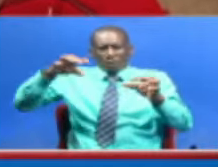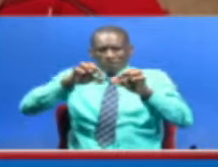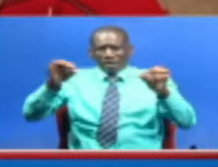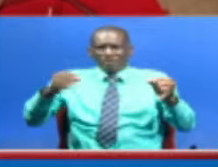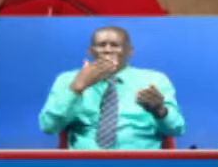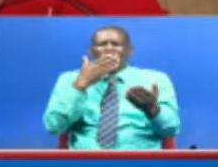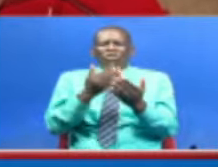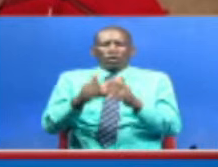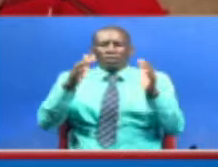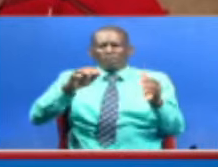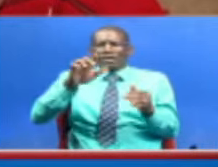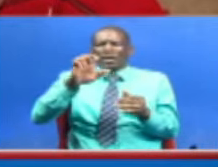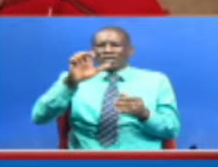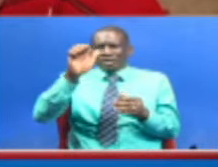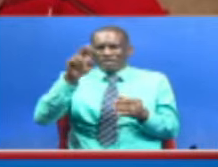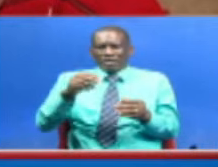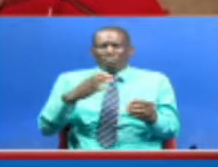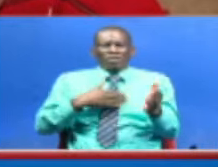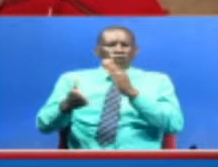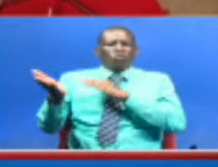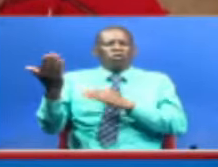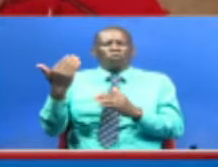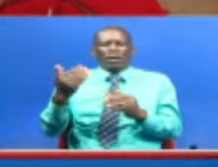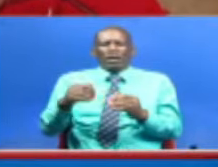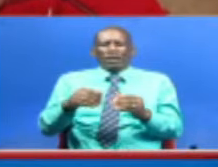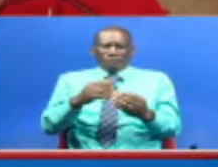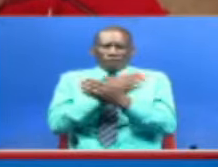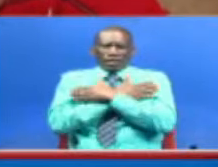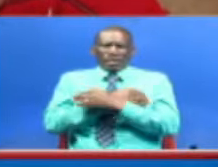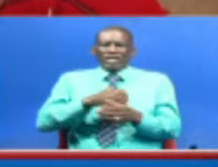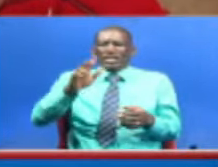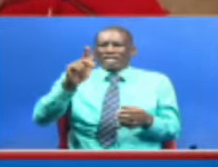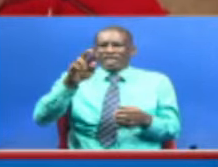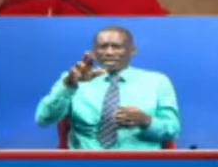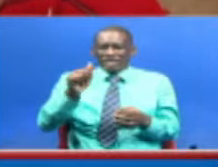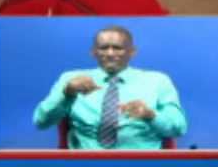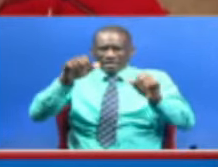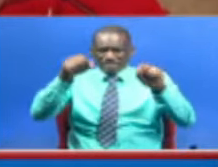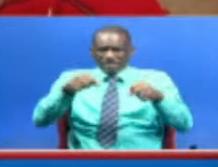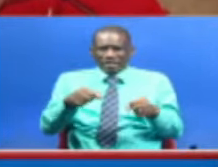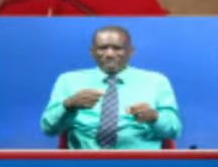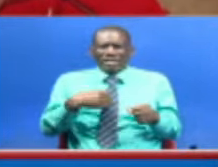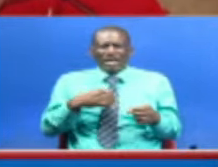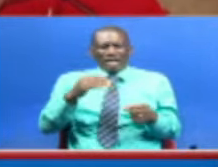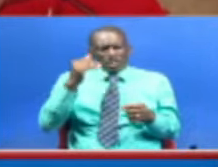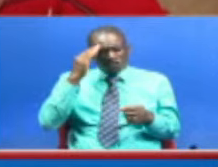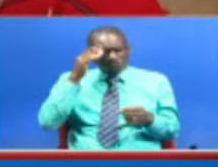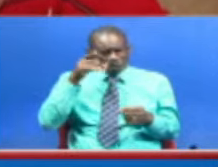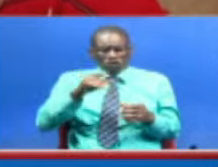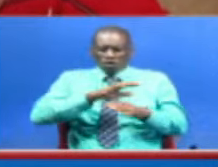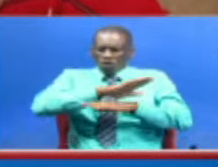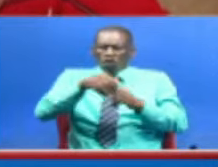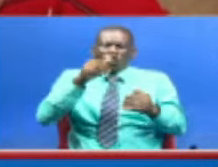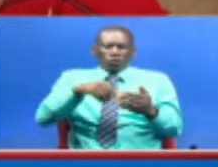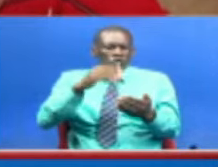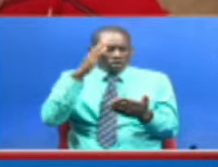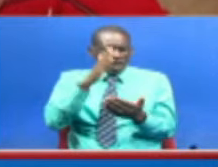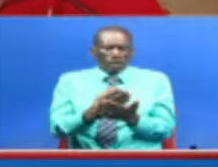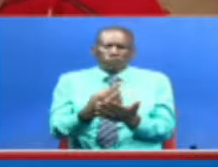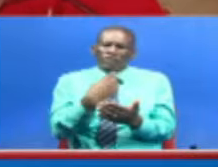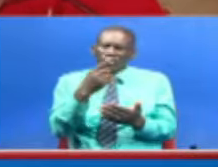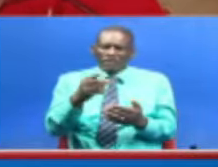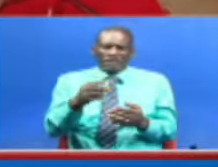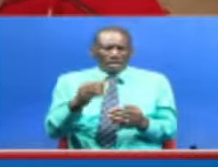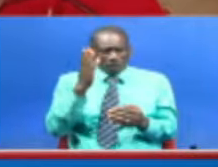much, Lillian, my former colleague in Kenya Revenue Authority. Yeah, I take note of all that you have actually said,